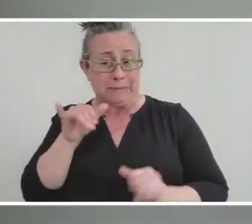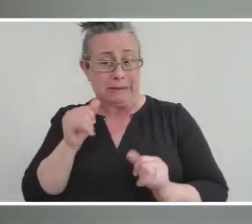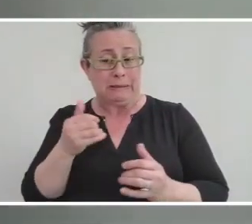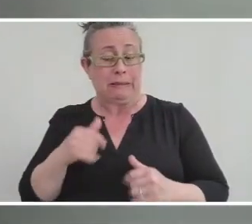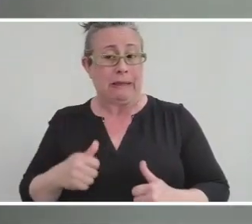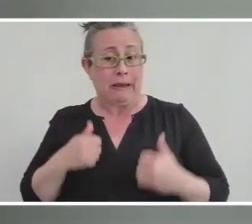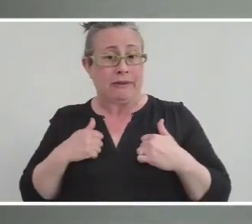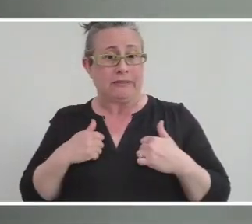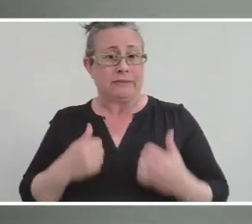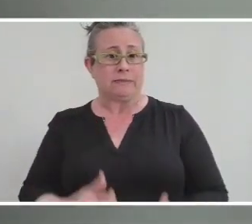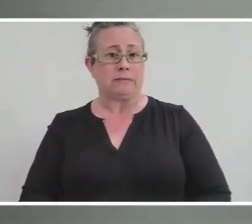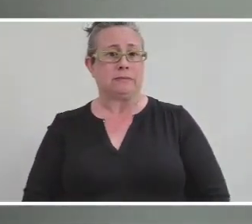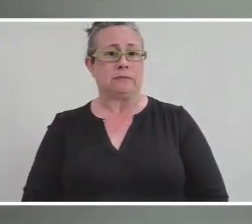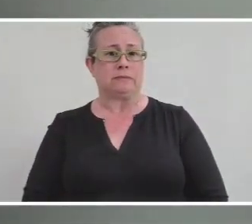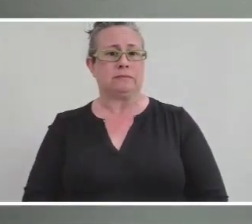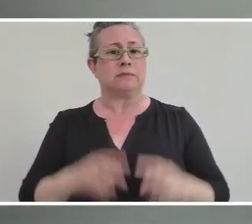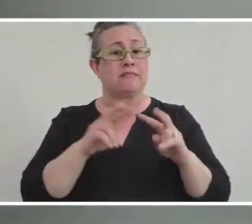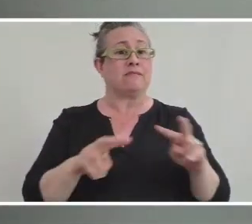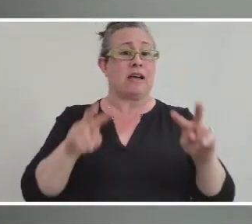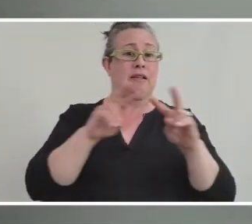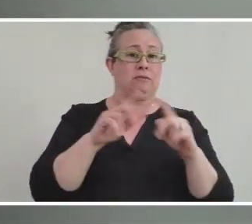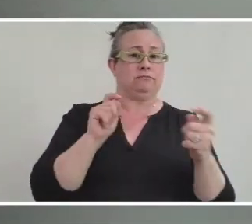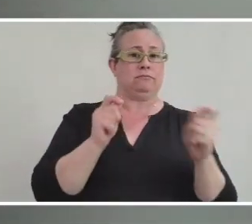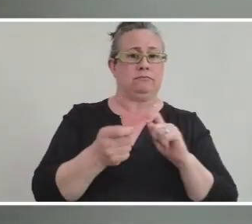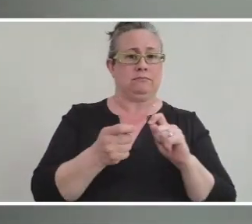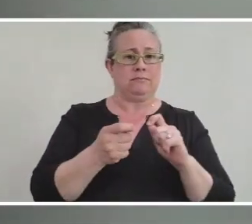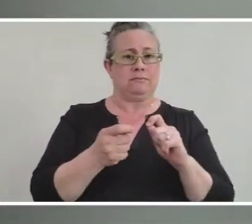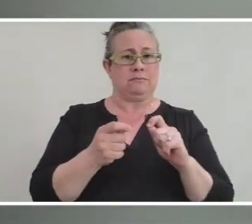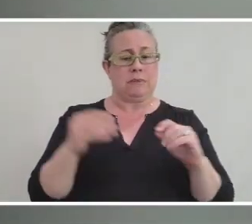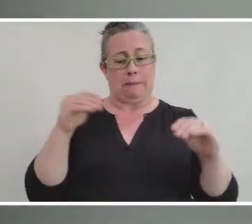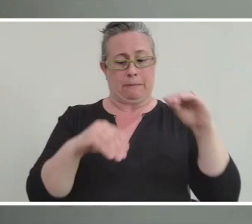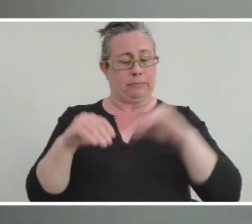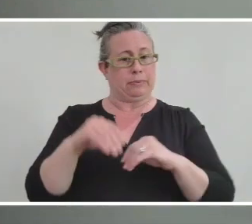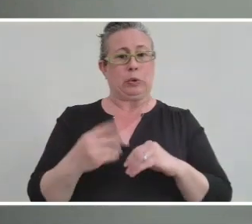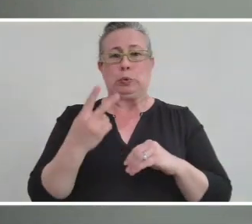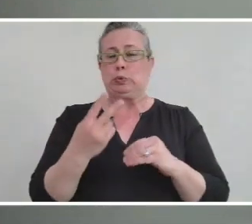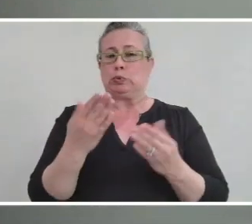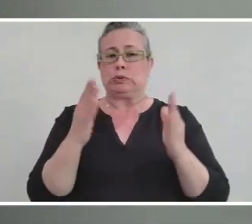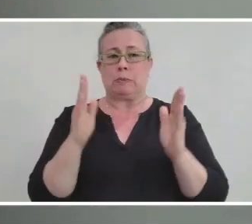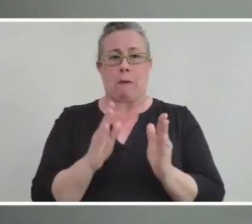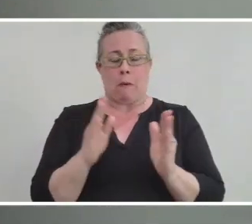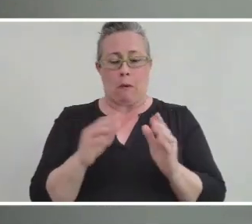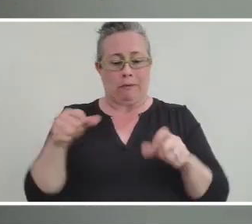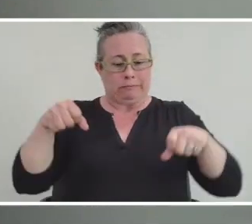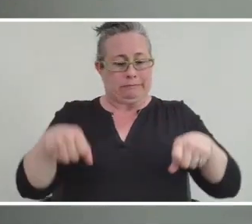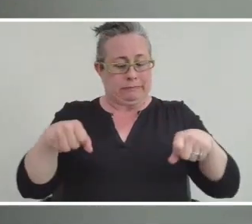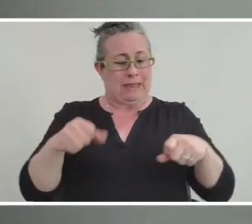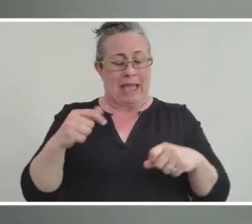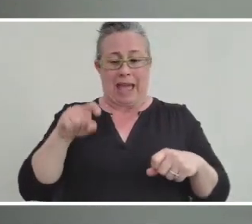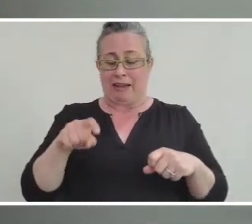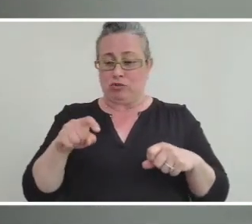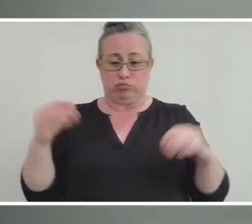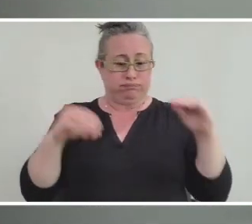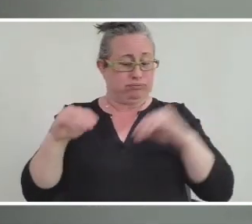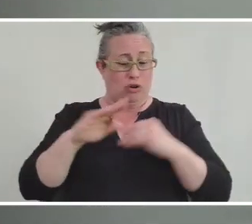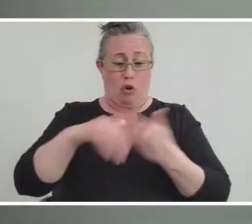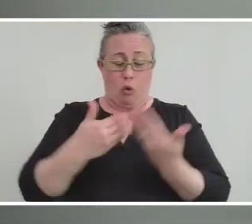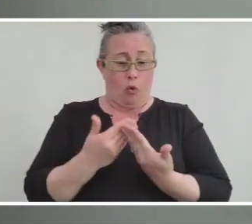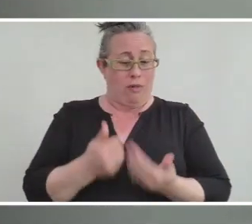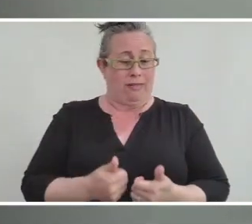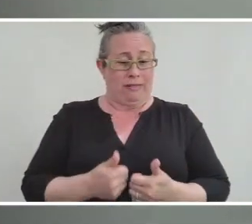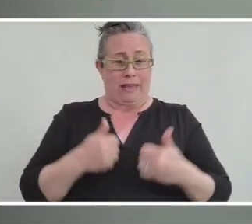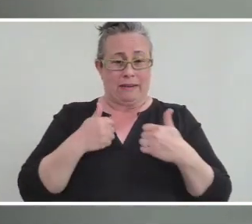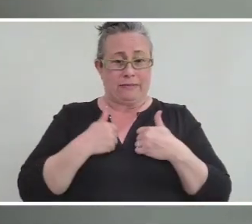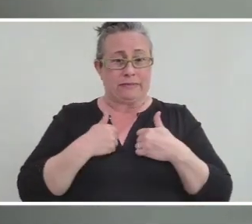Values have changed. We have packed 2 small suitcases in which we have to fit all our life. And at the invitation